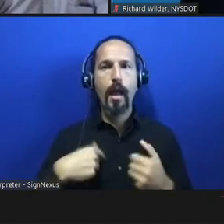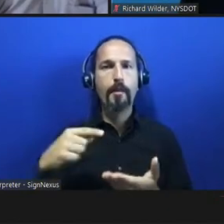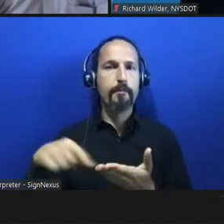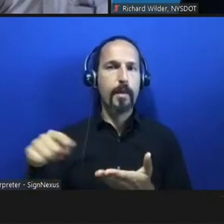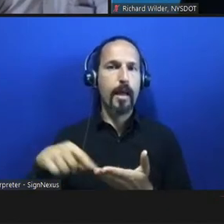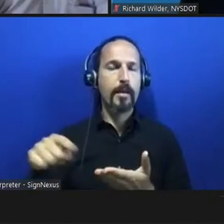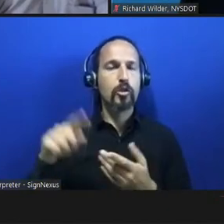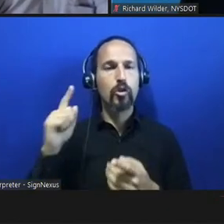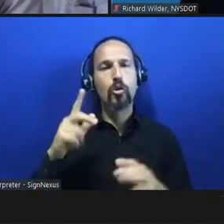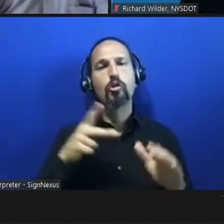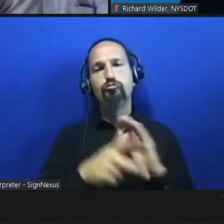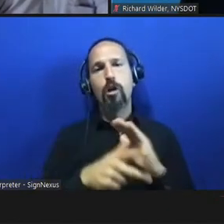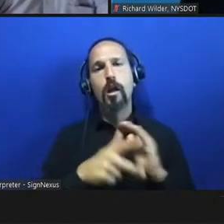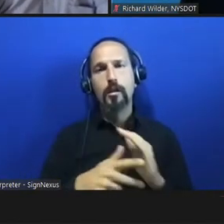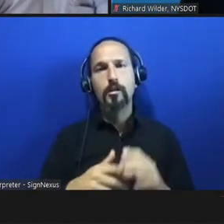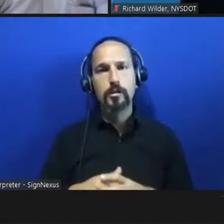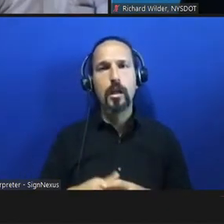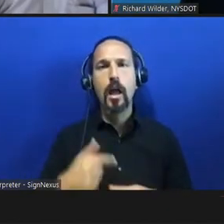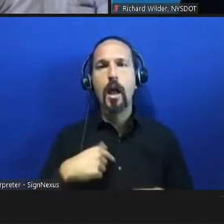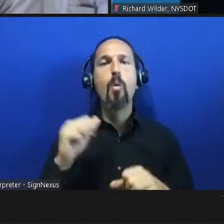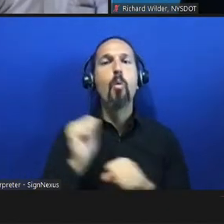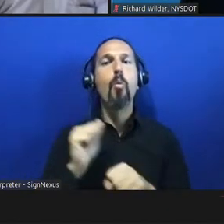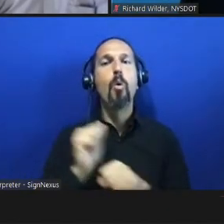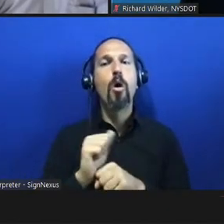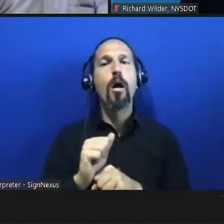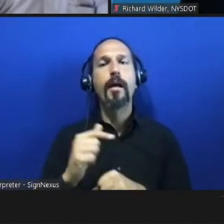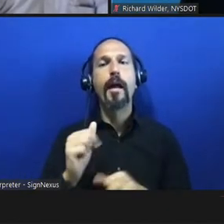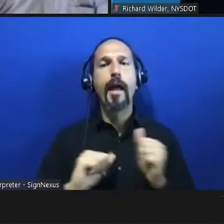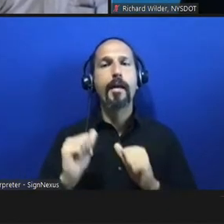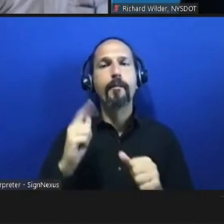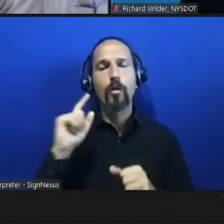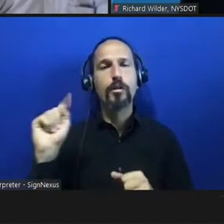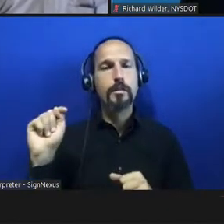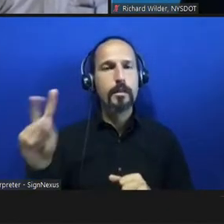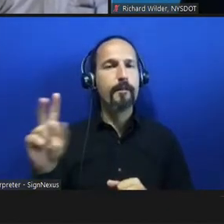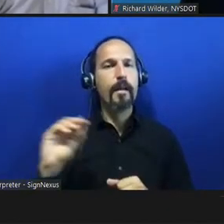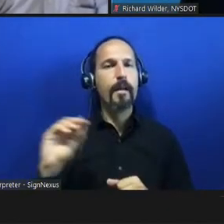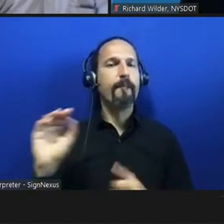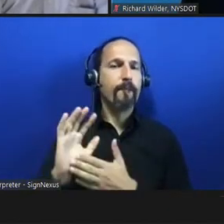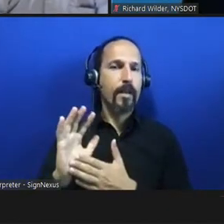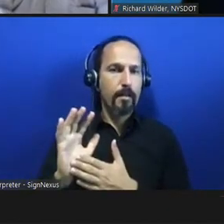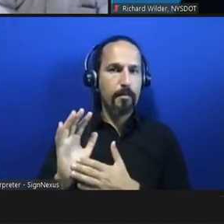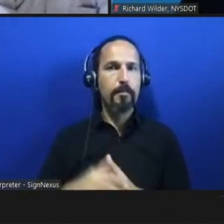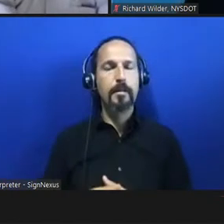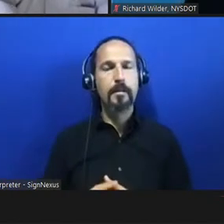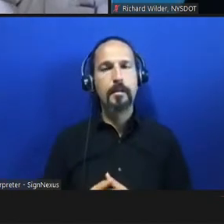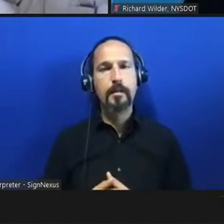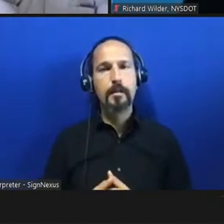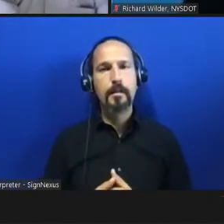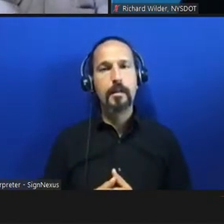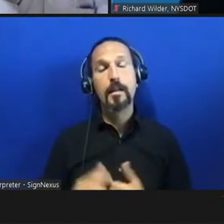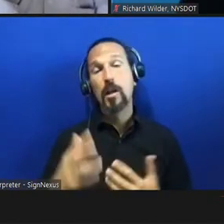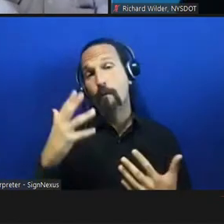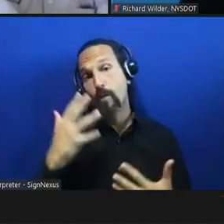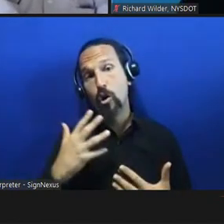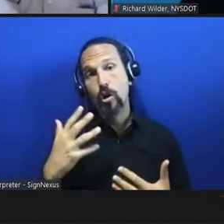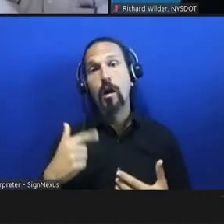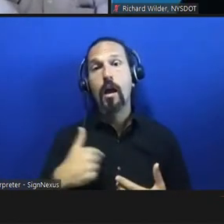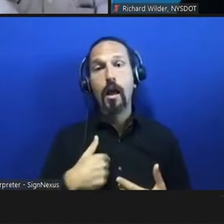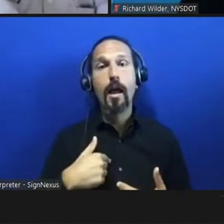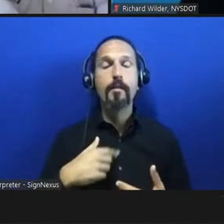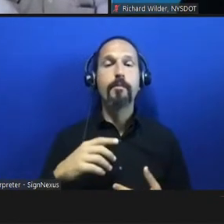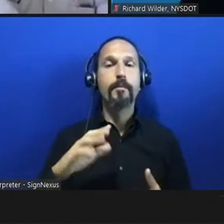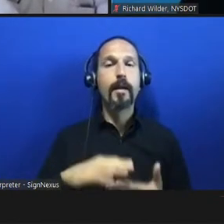to have garged I work as an actor in television and film and unfortunately I am